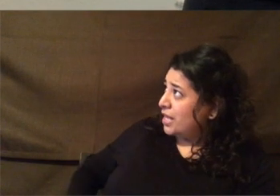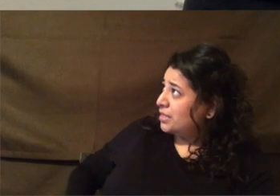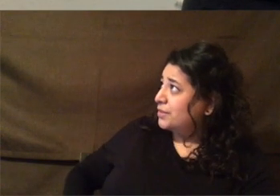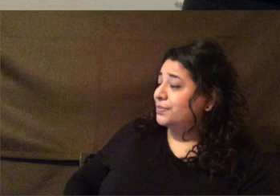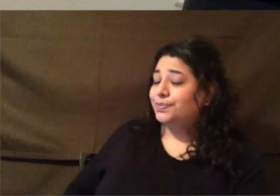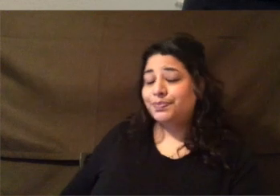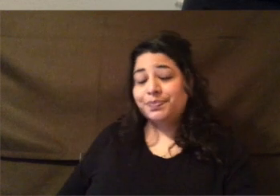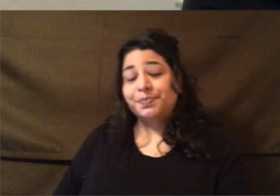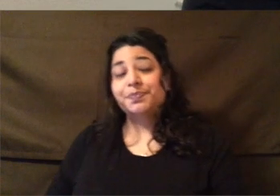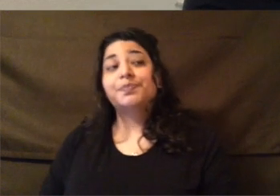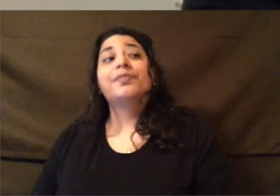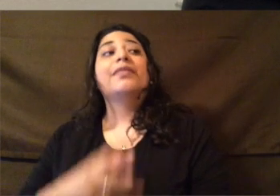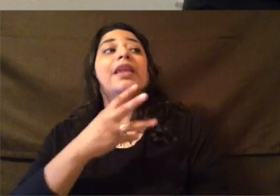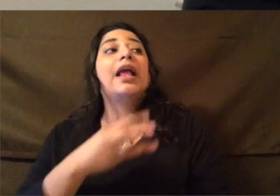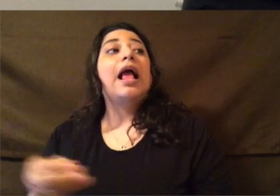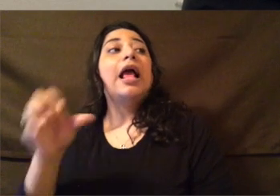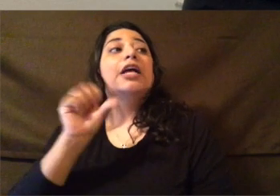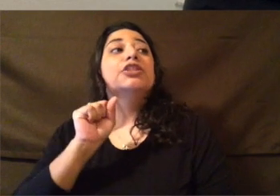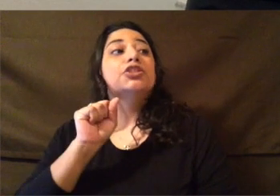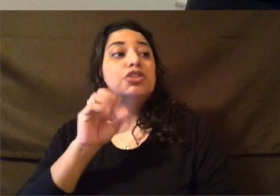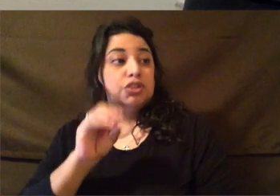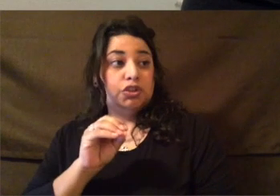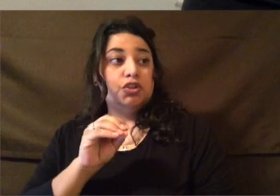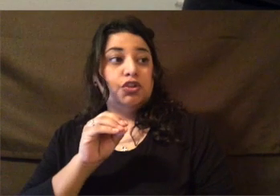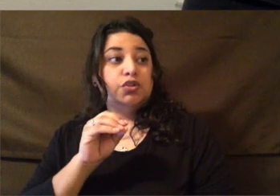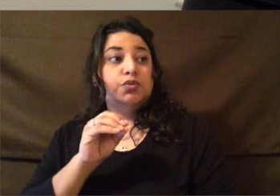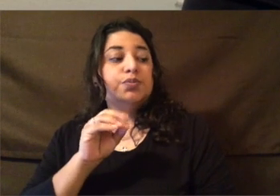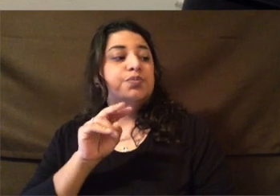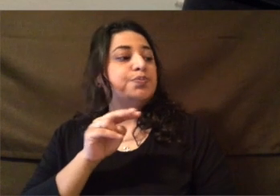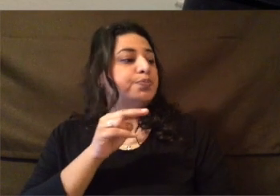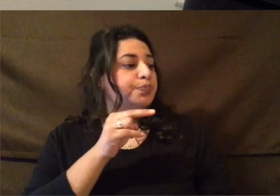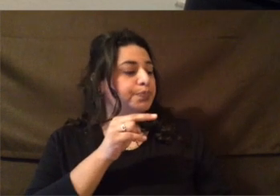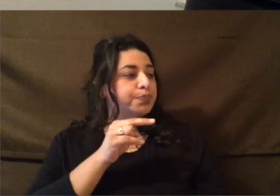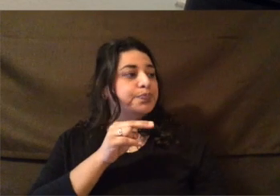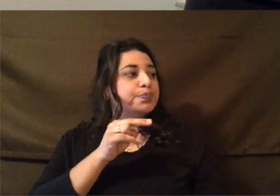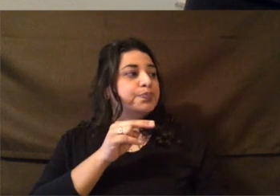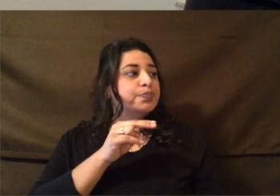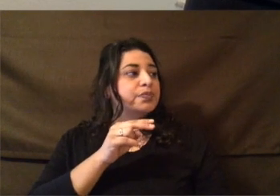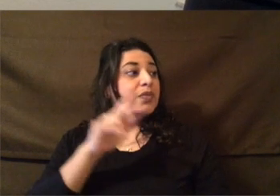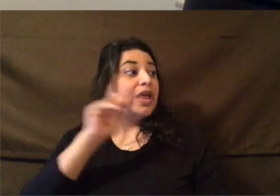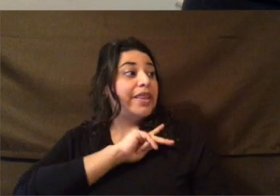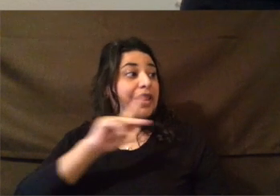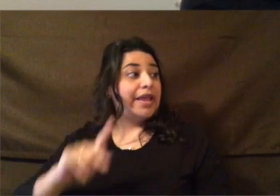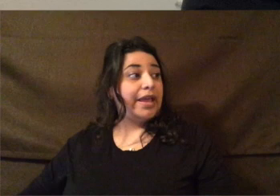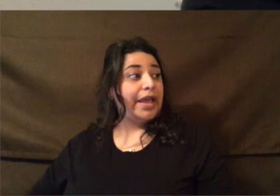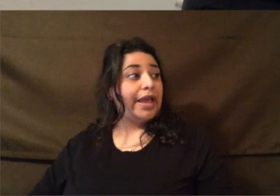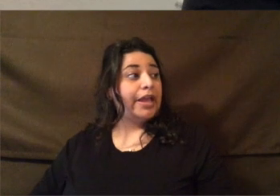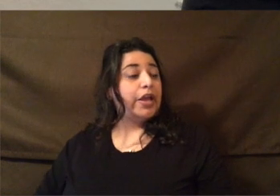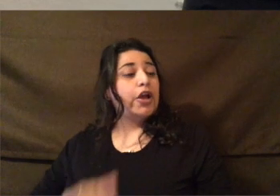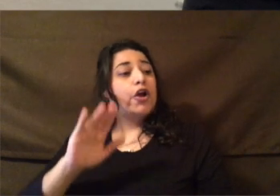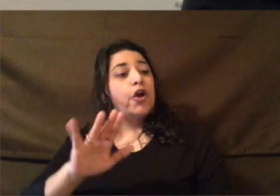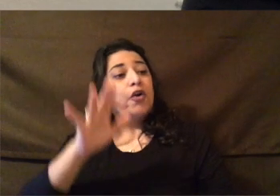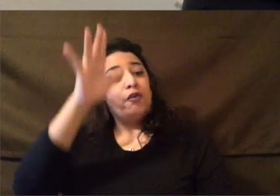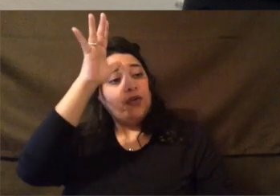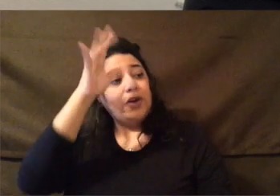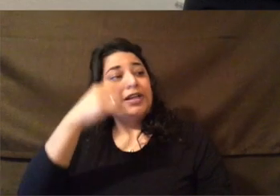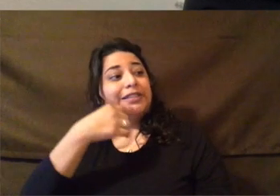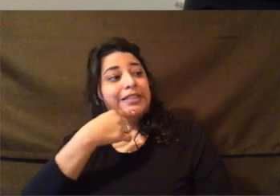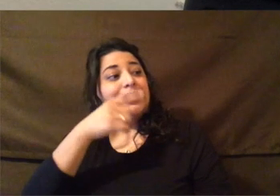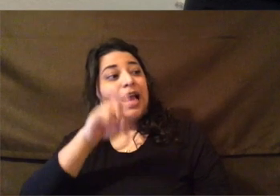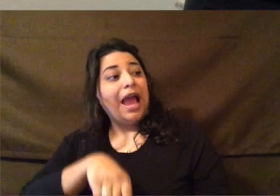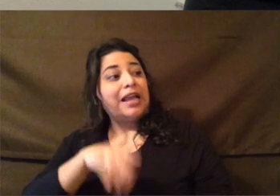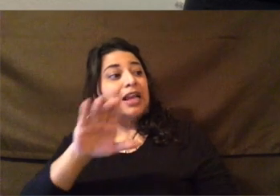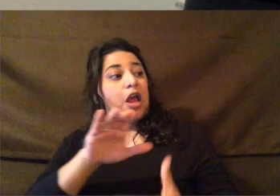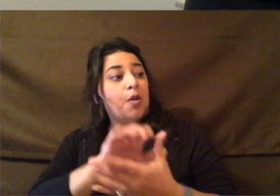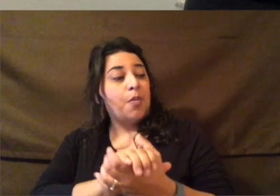Said Abilene. And so, said Pellegrina, turning back to Abilene. The king, her father, said that